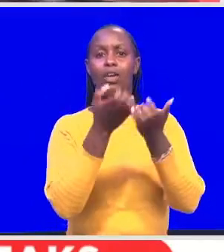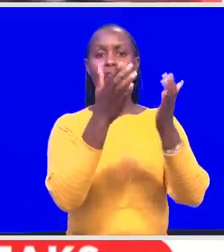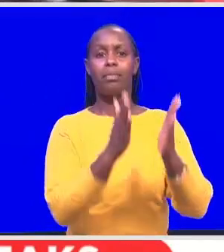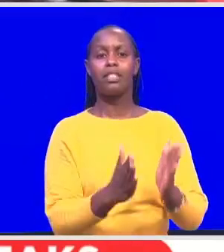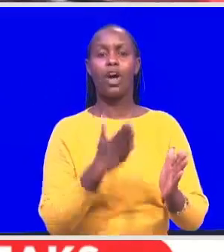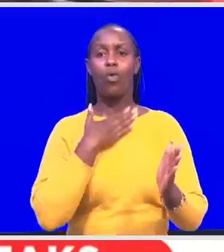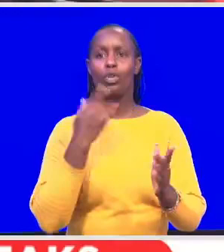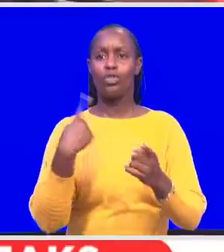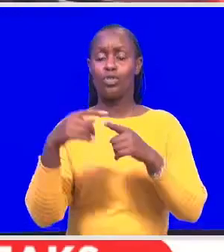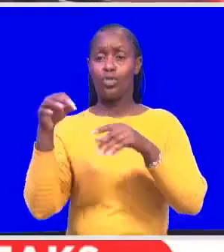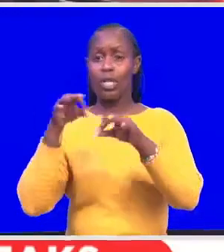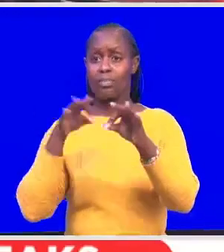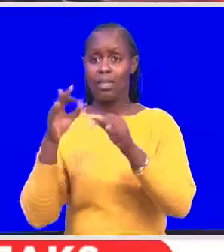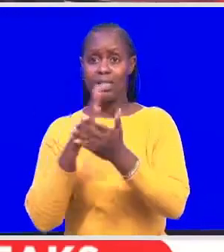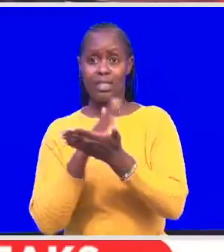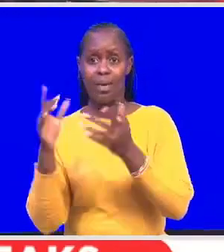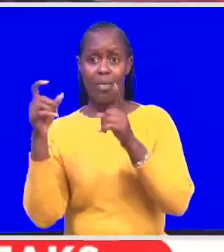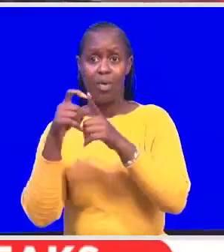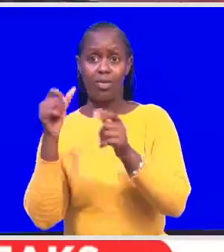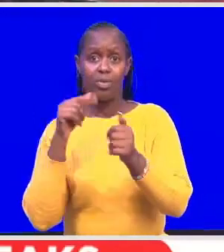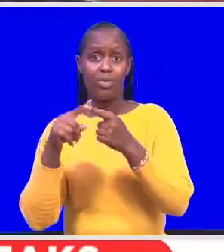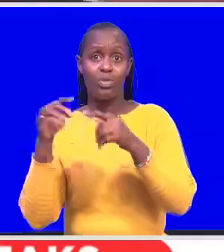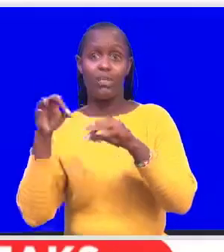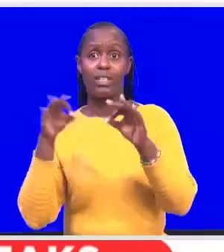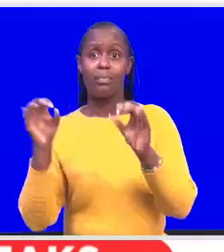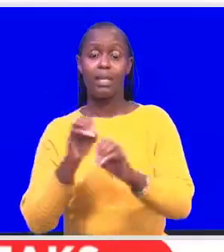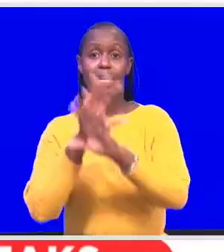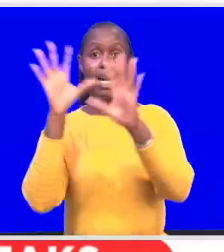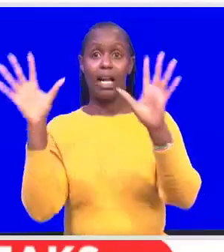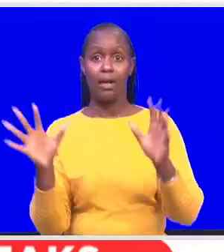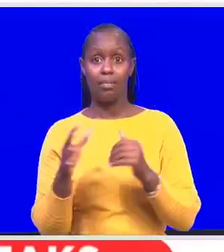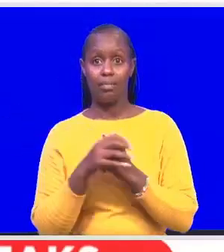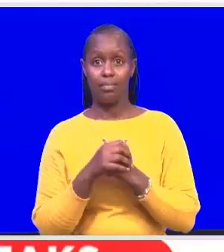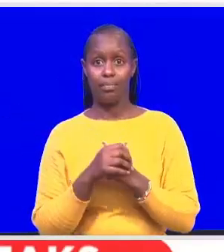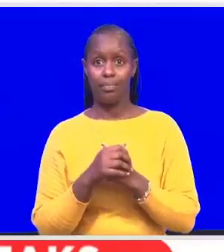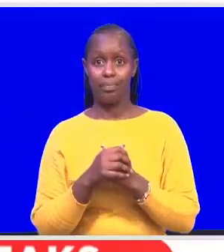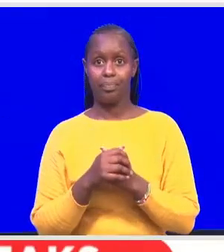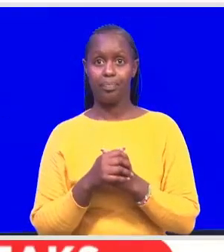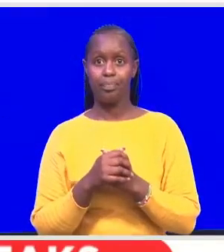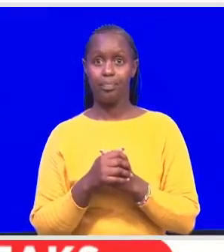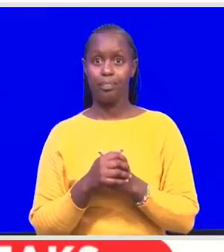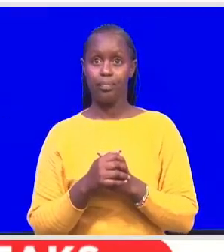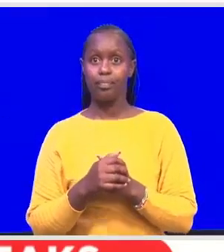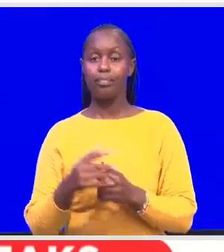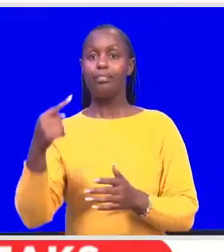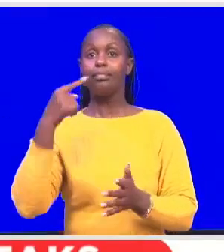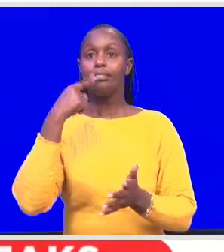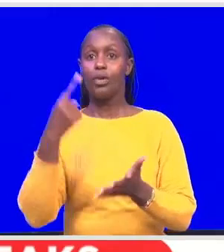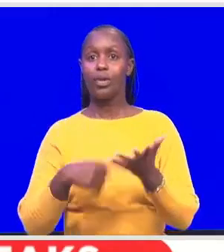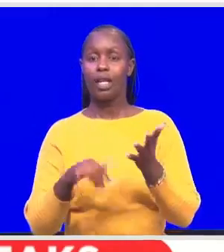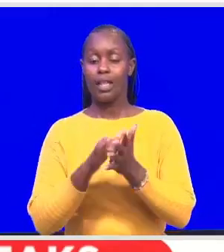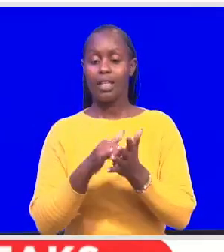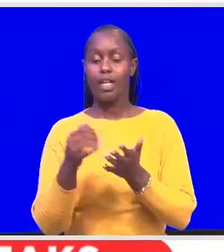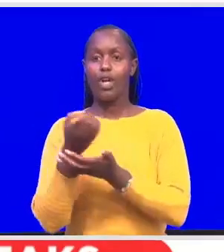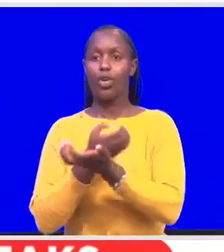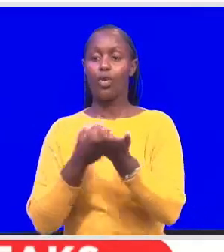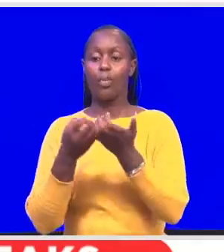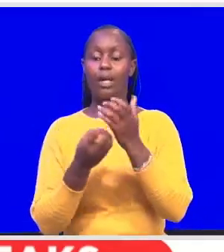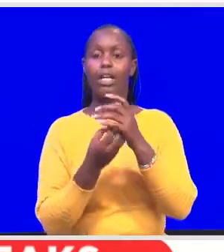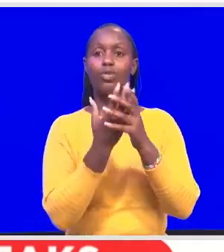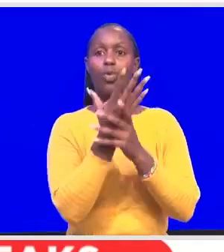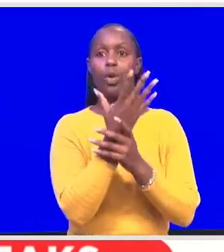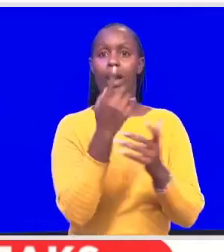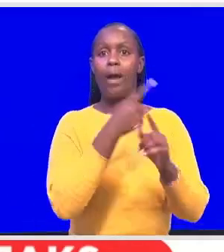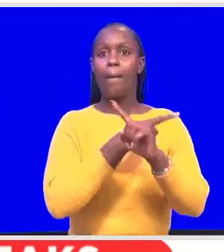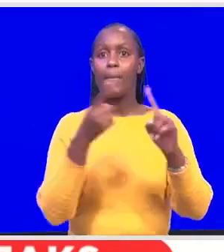that you have just said. Let me just try to translate it. Of course, you are saying that the economy is growing, but the population needs